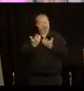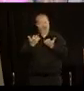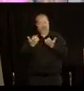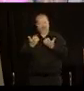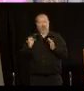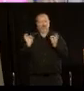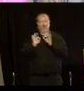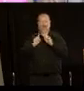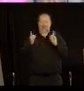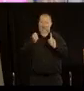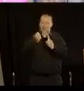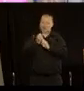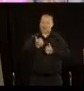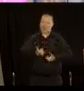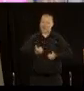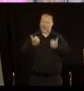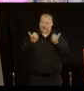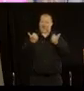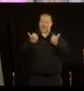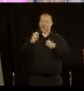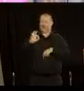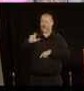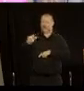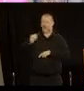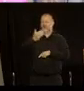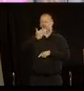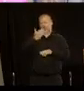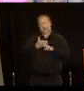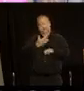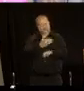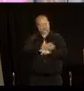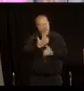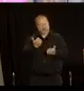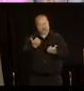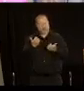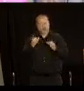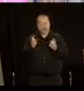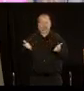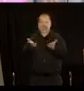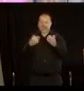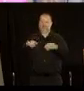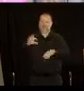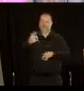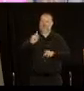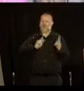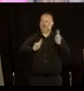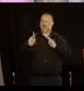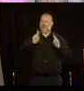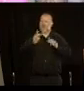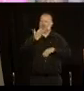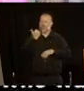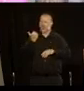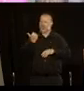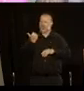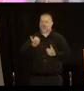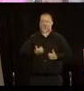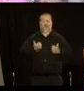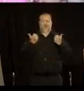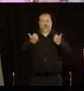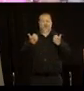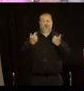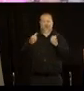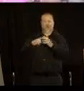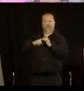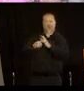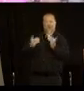make a difference. They want to leave Florida better than they found it. They want to leave the people of Florida in a better position than they found